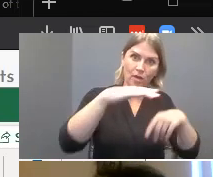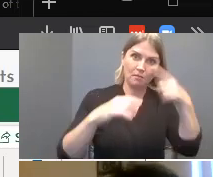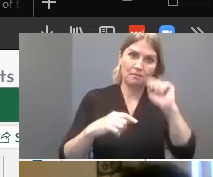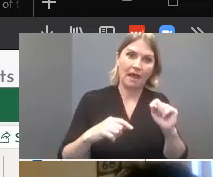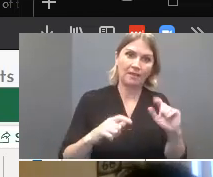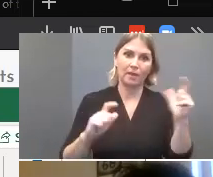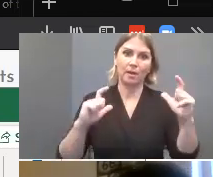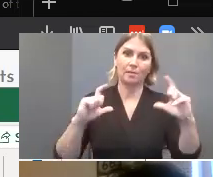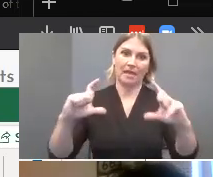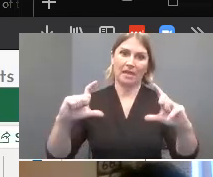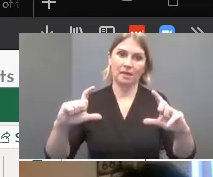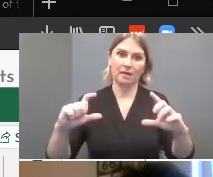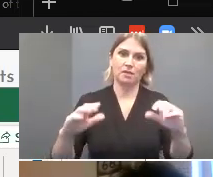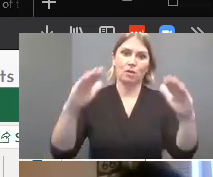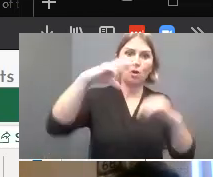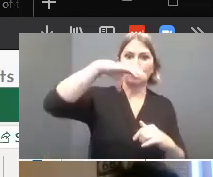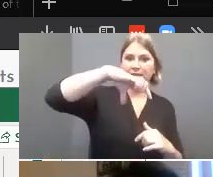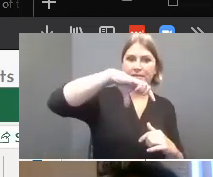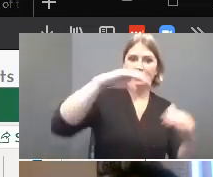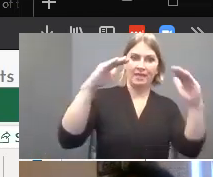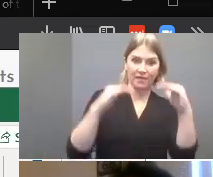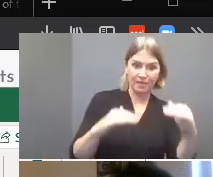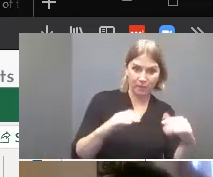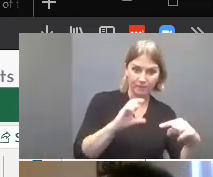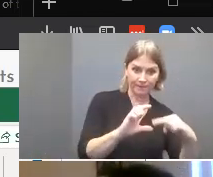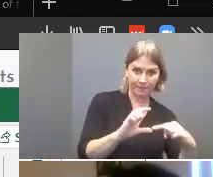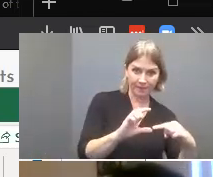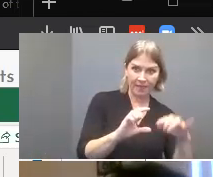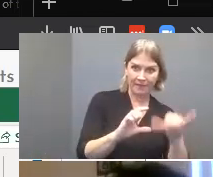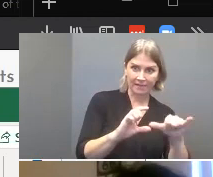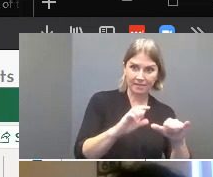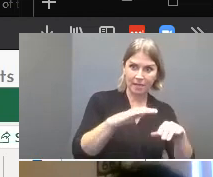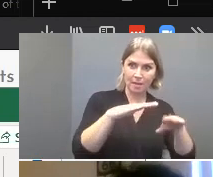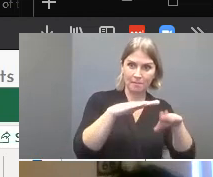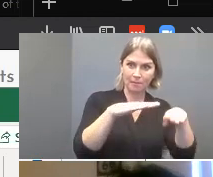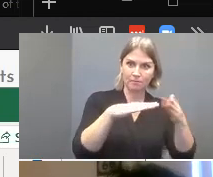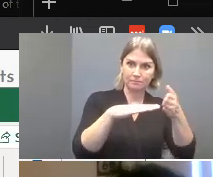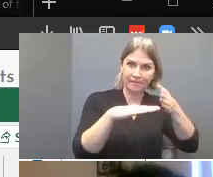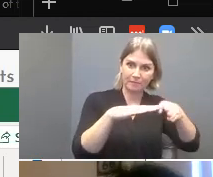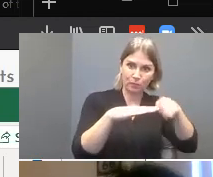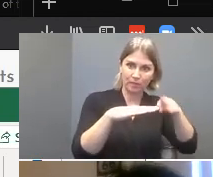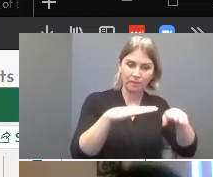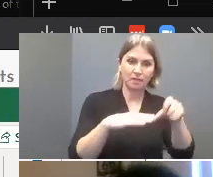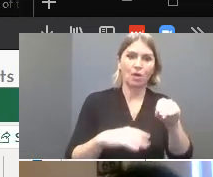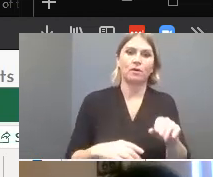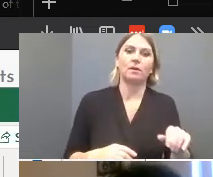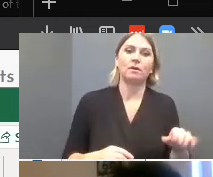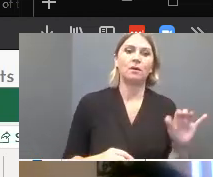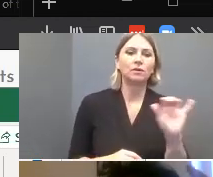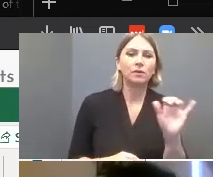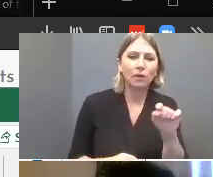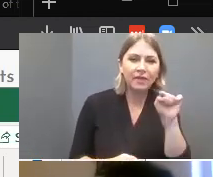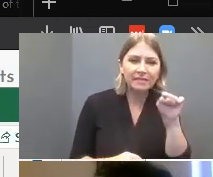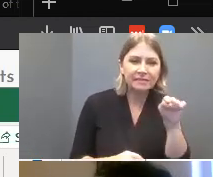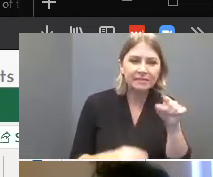squared. Then we say that this equation is bounded by big theta of n squared. On the other hand, this equation